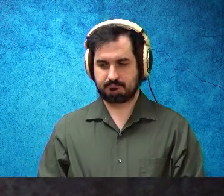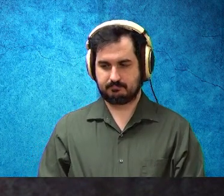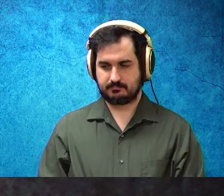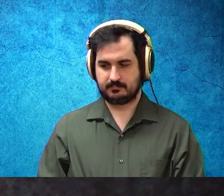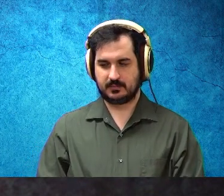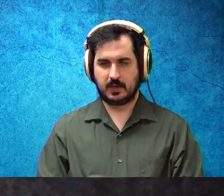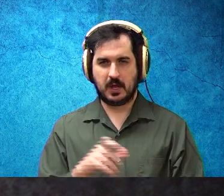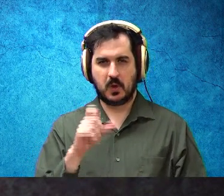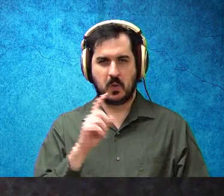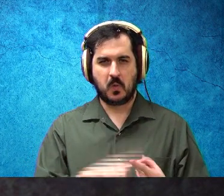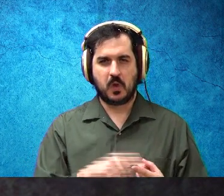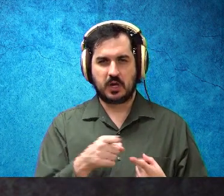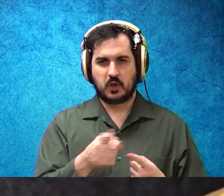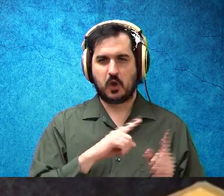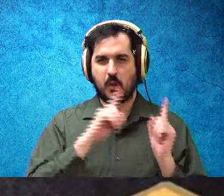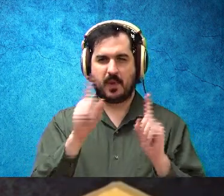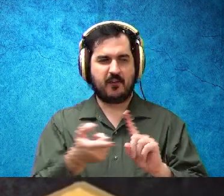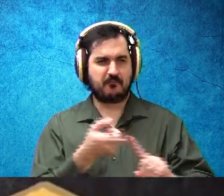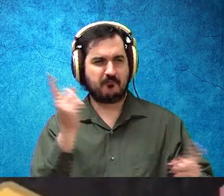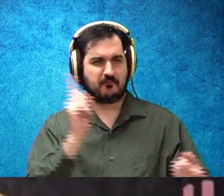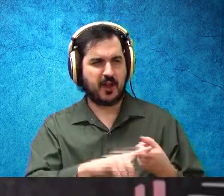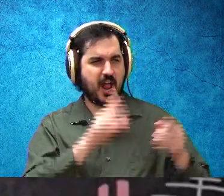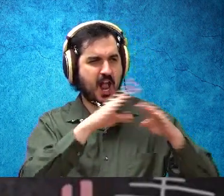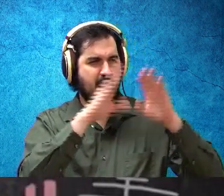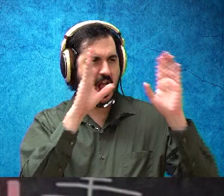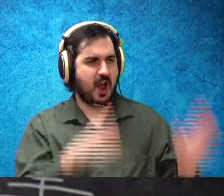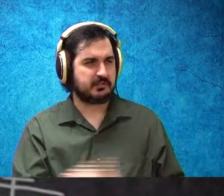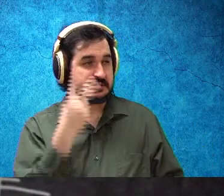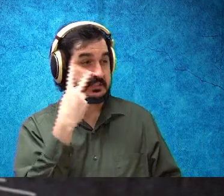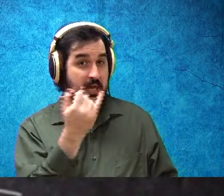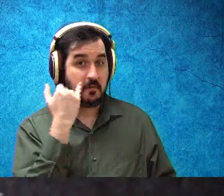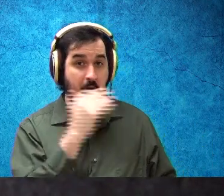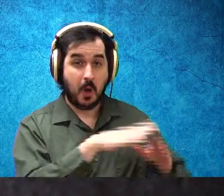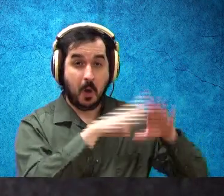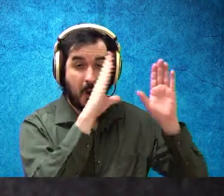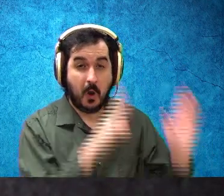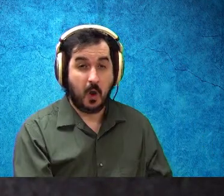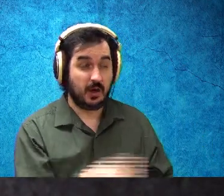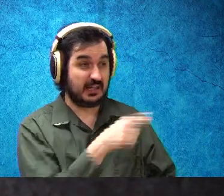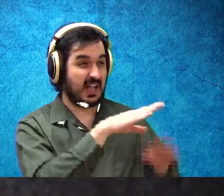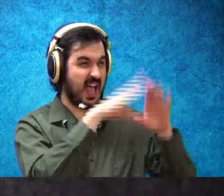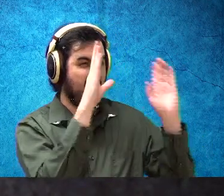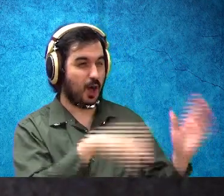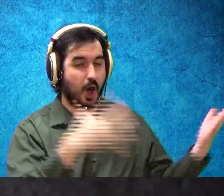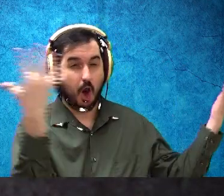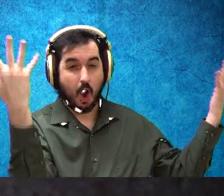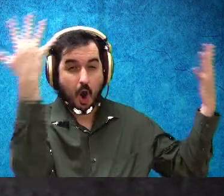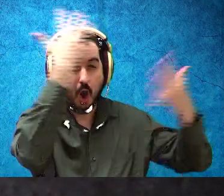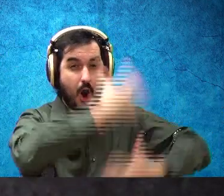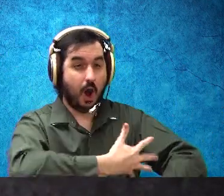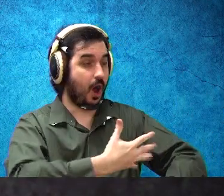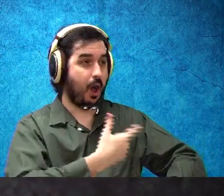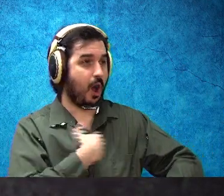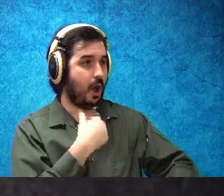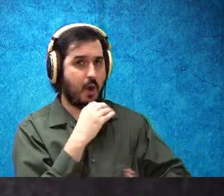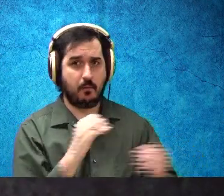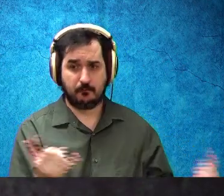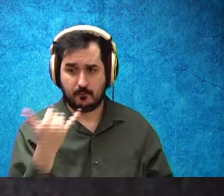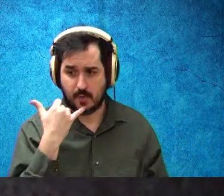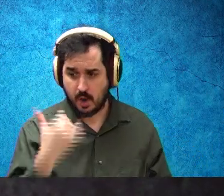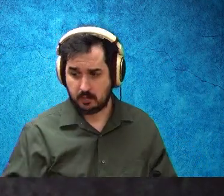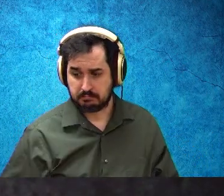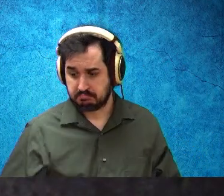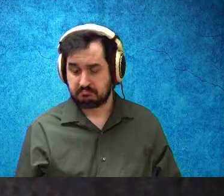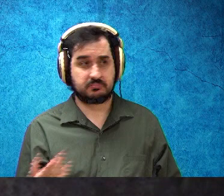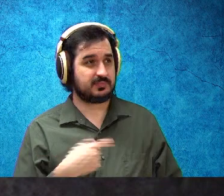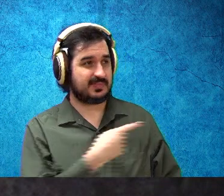When you go by your friend's house to see if she's home, and the house is all dark and you don't have your phone, she